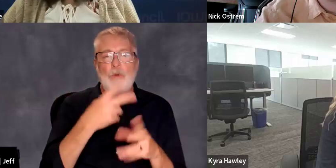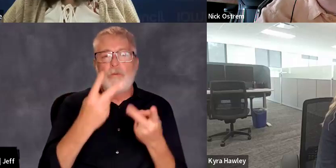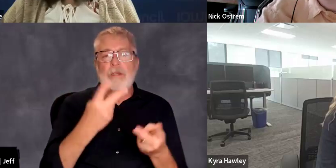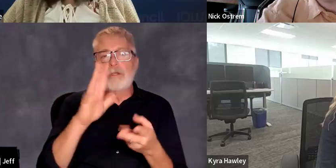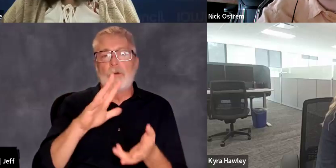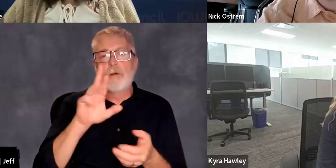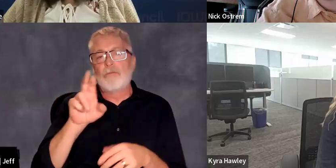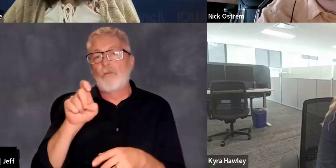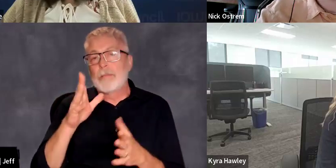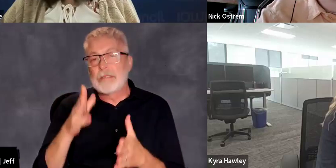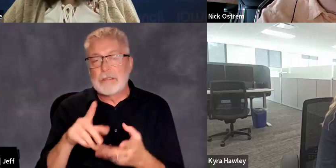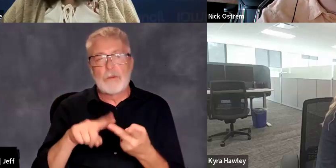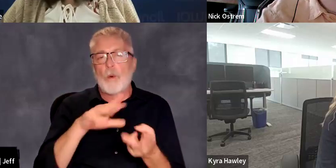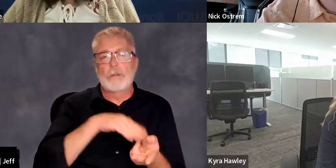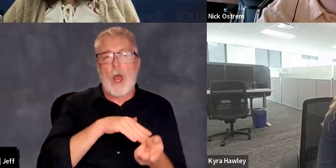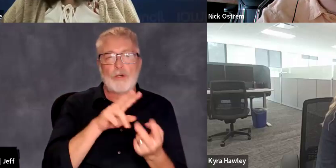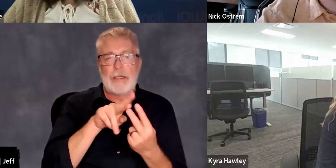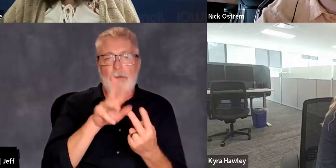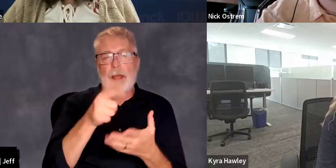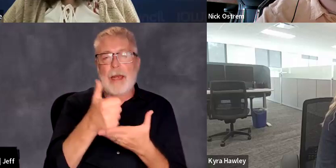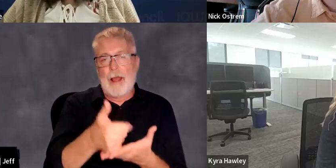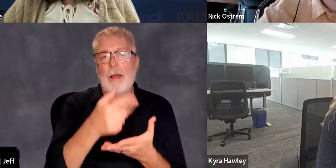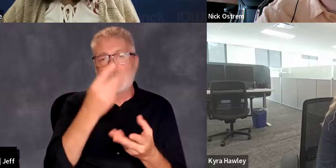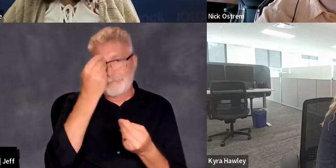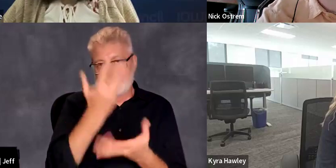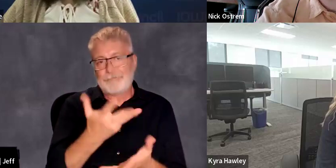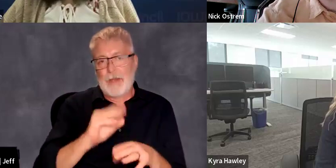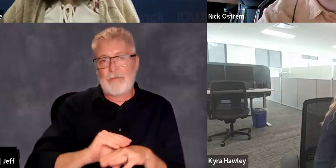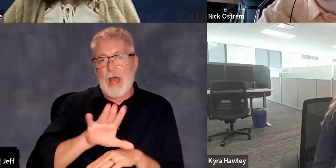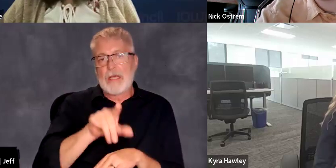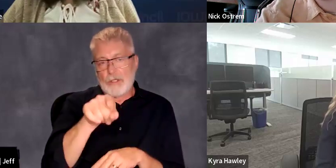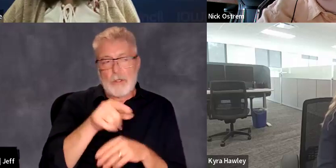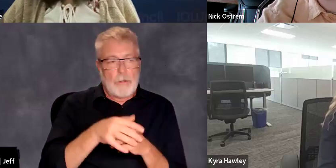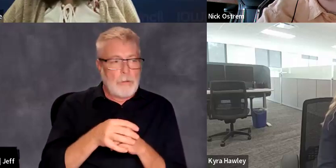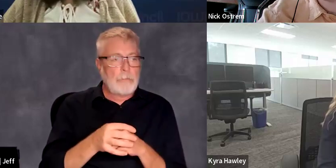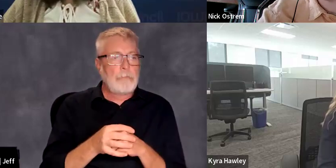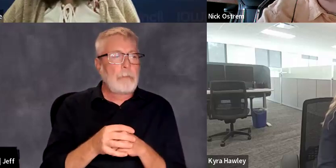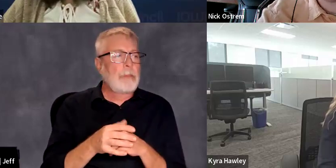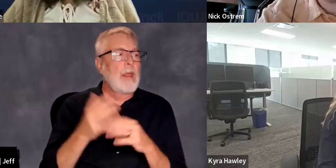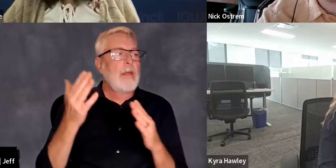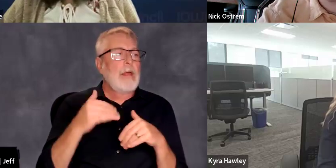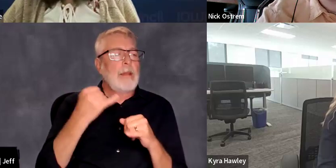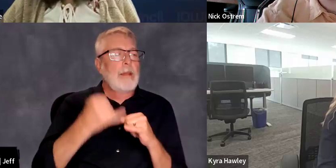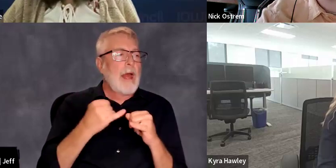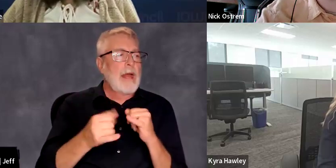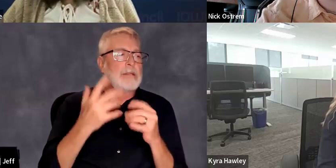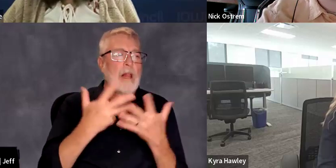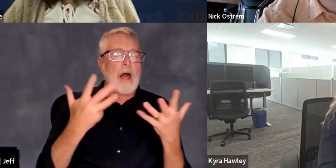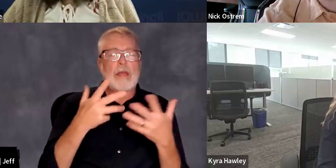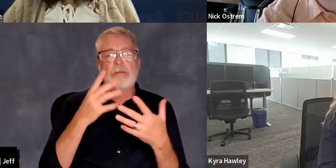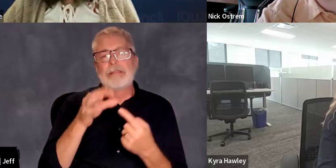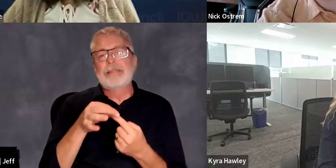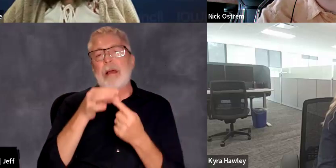or your doctor, and they'll be able to fill those out with all of your knowledge. We also have a lot of additional